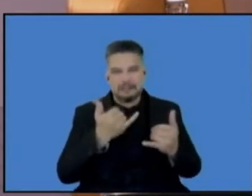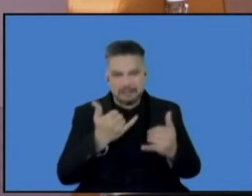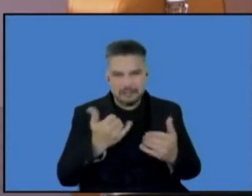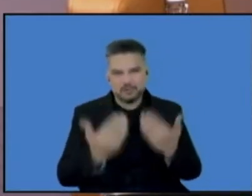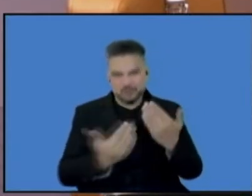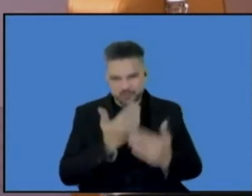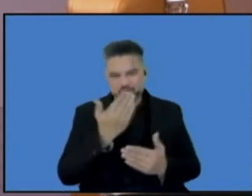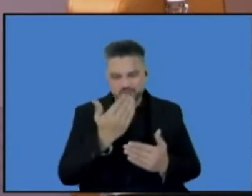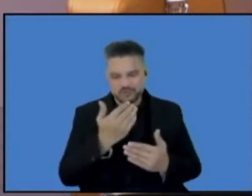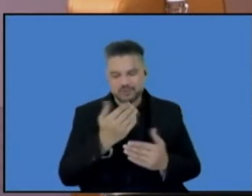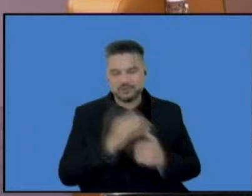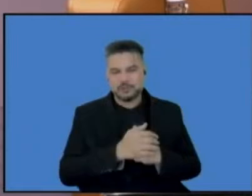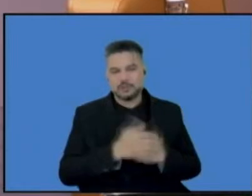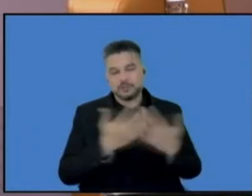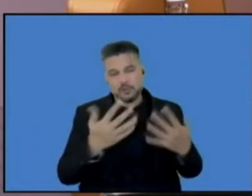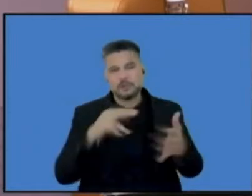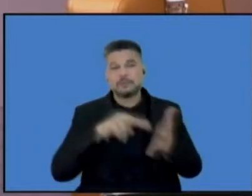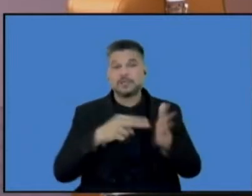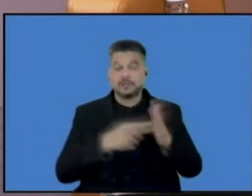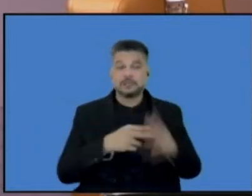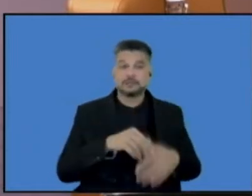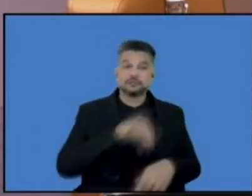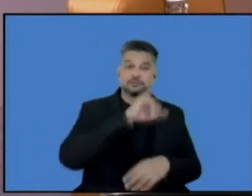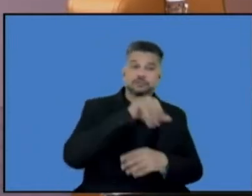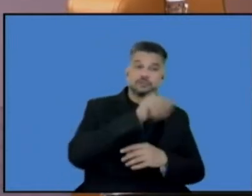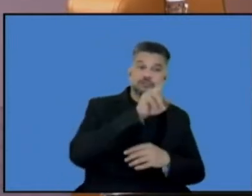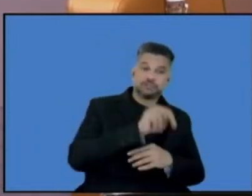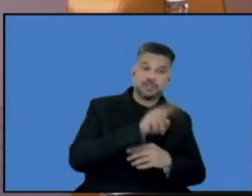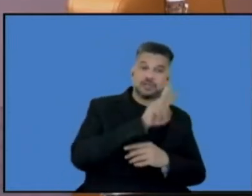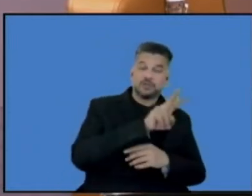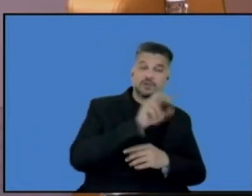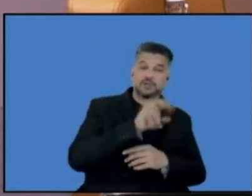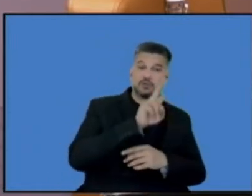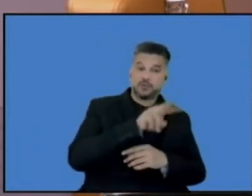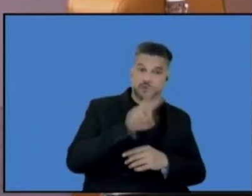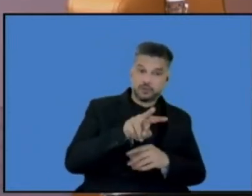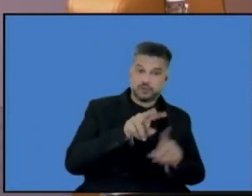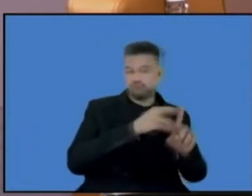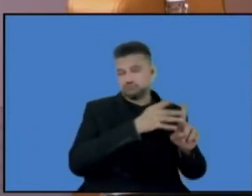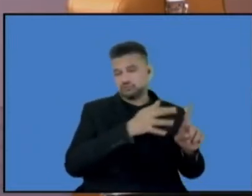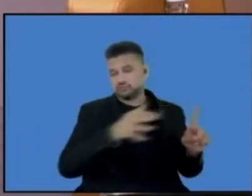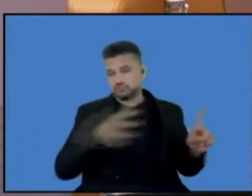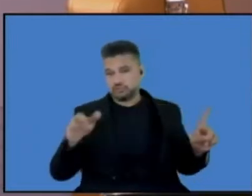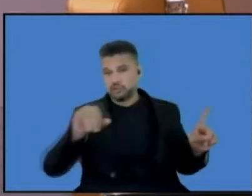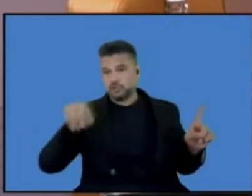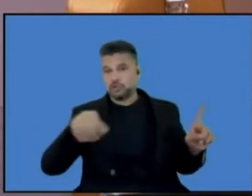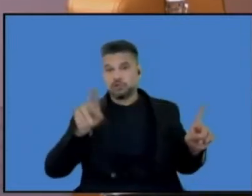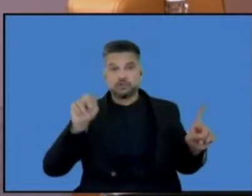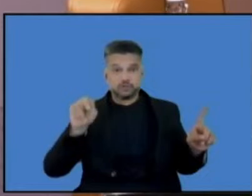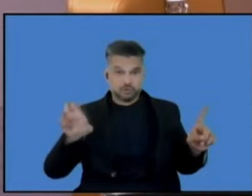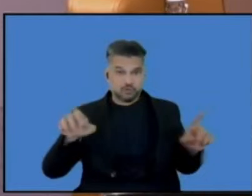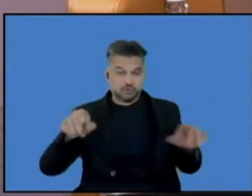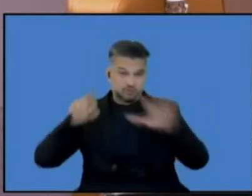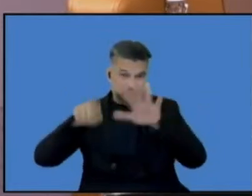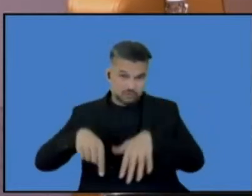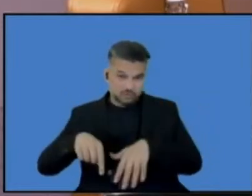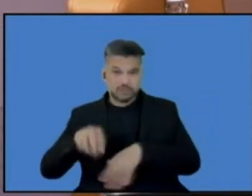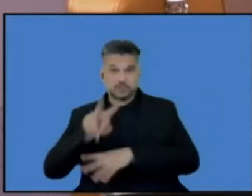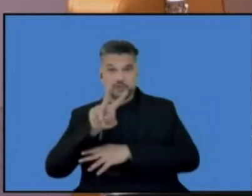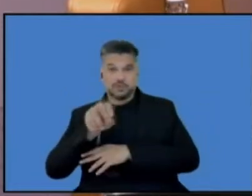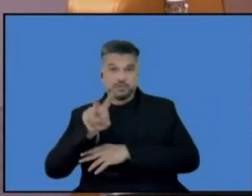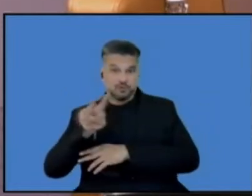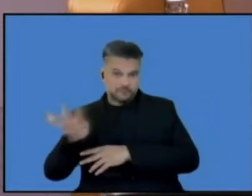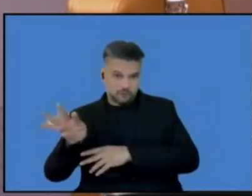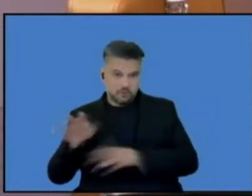for 30 months from January 2022 to June 2024, we have this MMPTF. It of